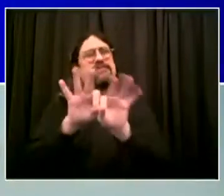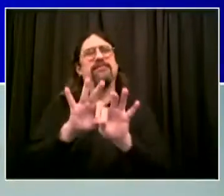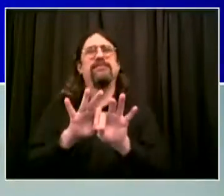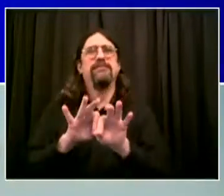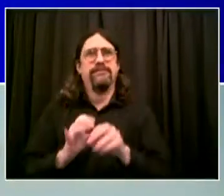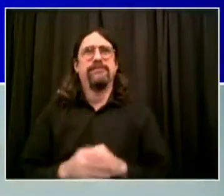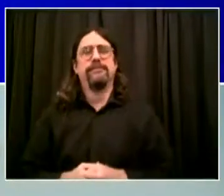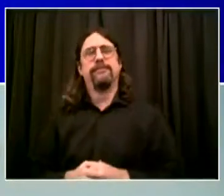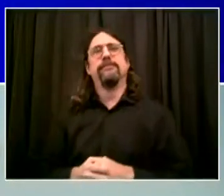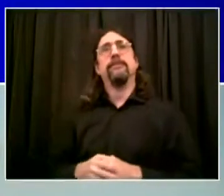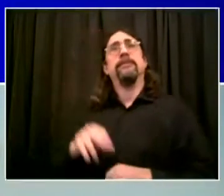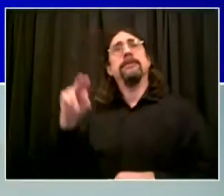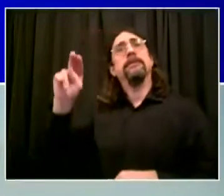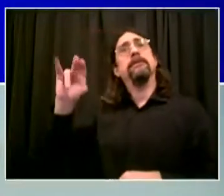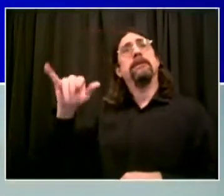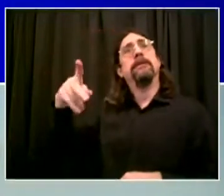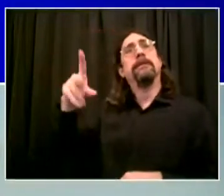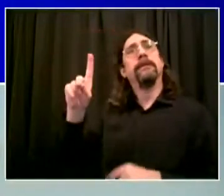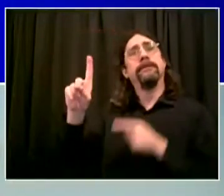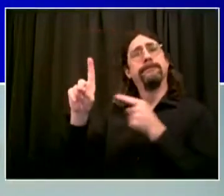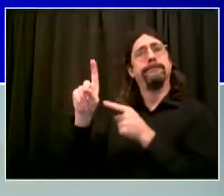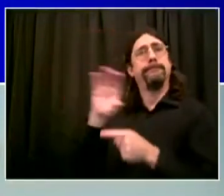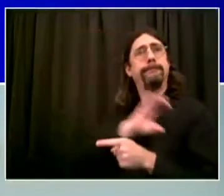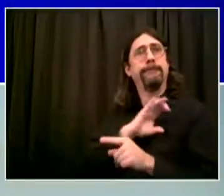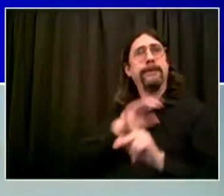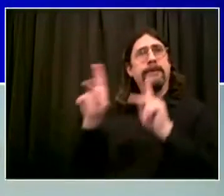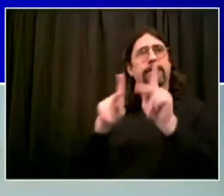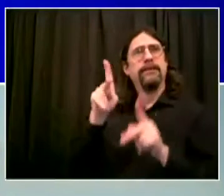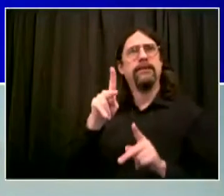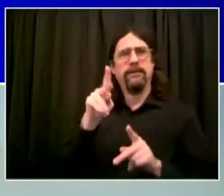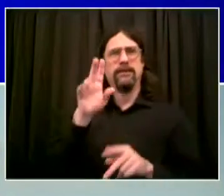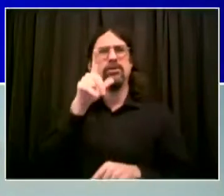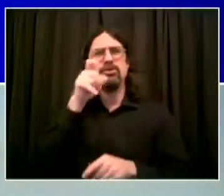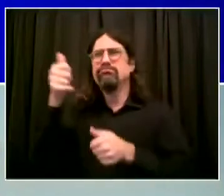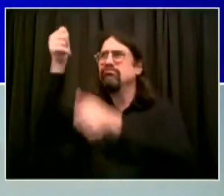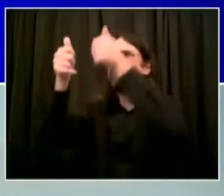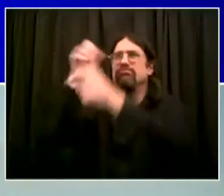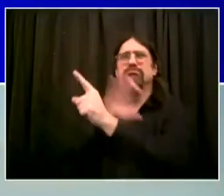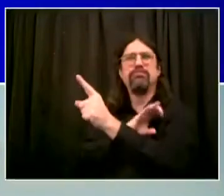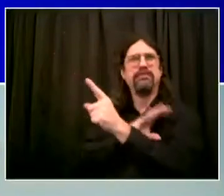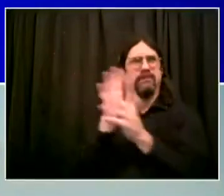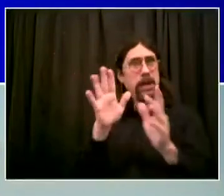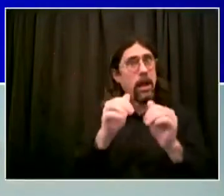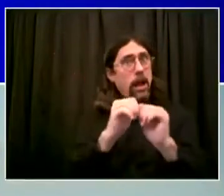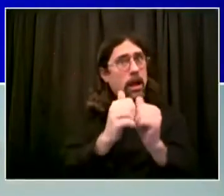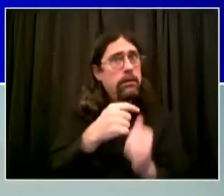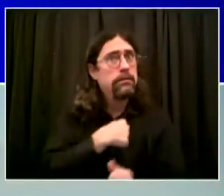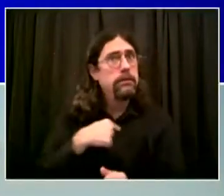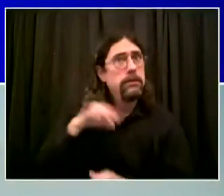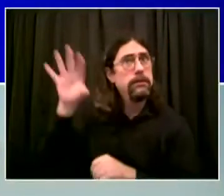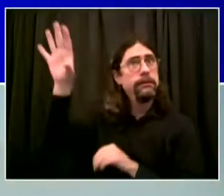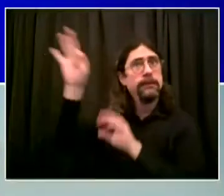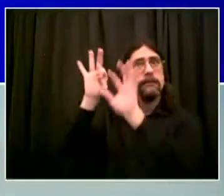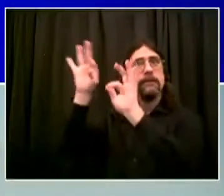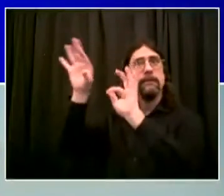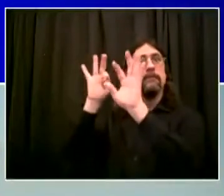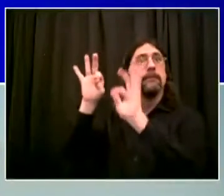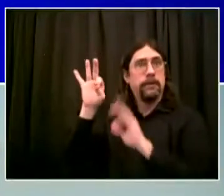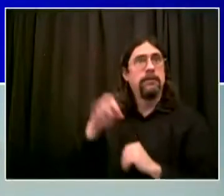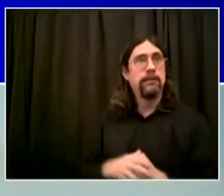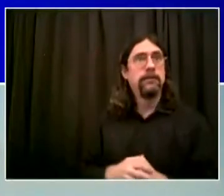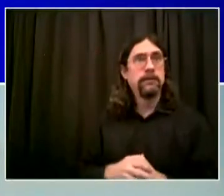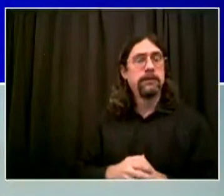neighborhoods, the local precinct commander for the NYPD is an absolutely pivotal leader. The precinct commander sets the tone. The precinct